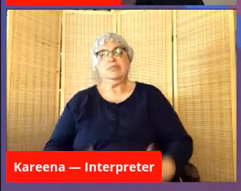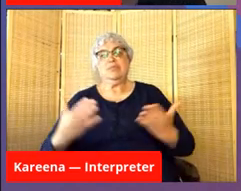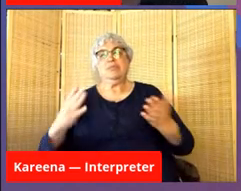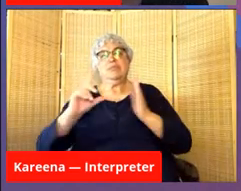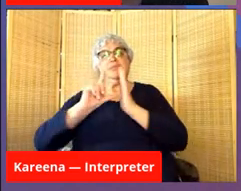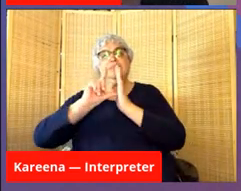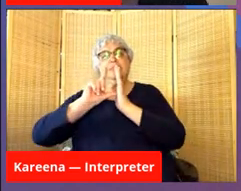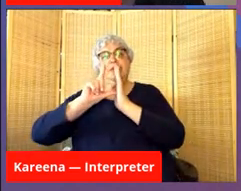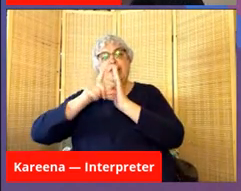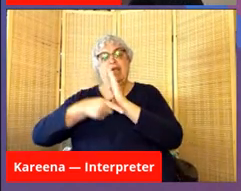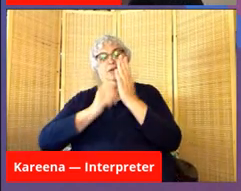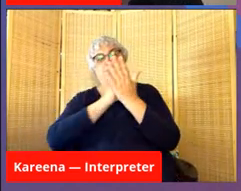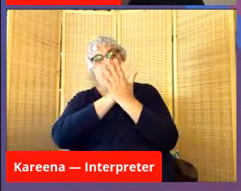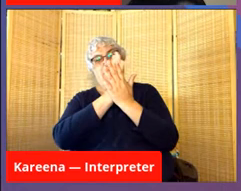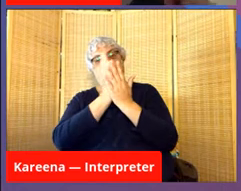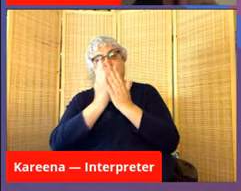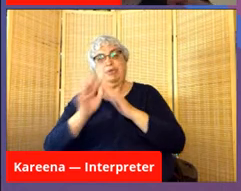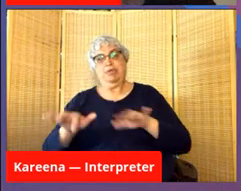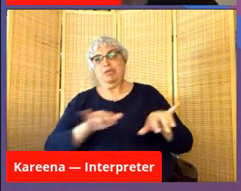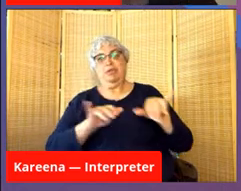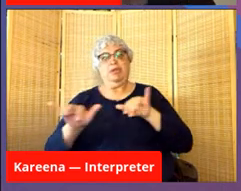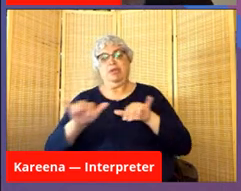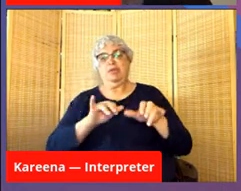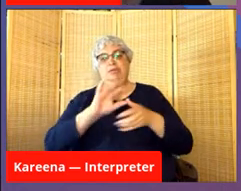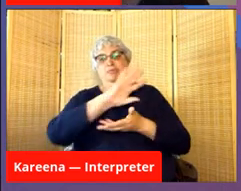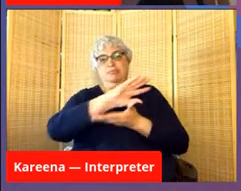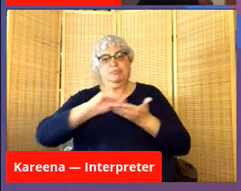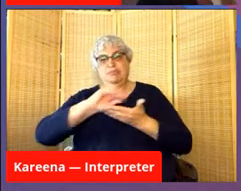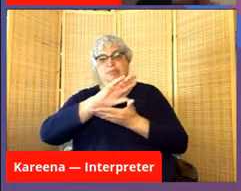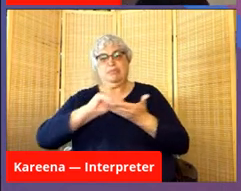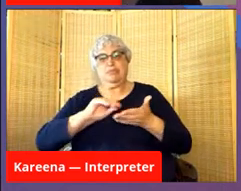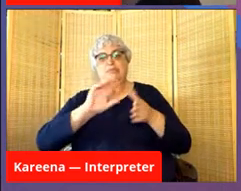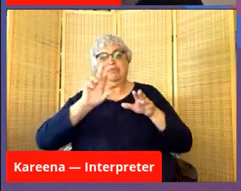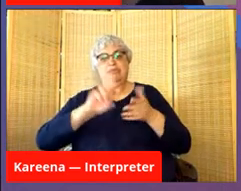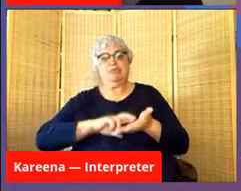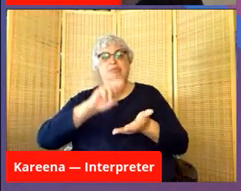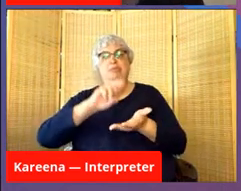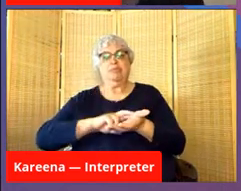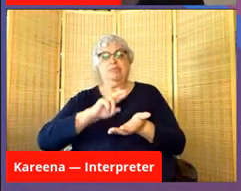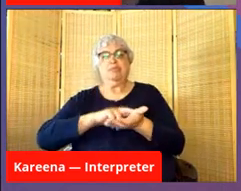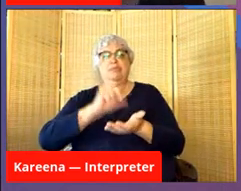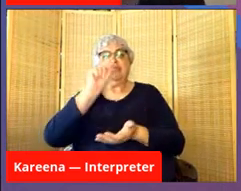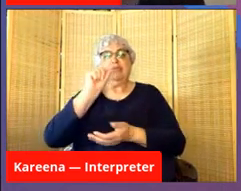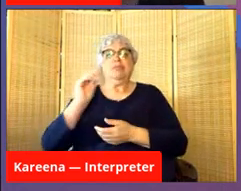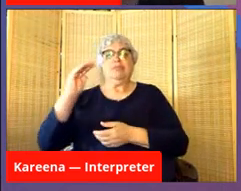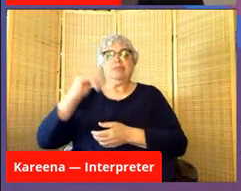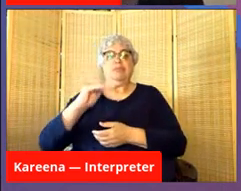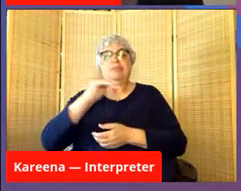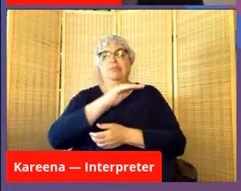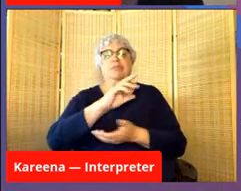Later in the movement, the piano mimics the rhythm of the theme with only hints of the melodic line.